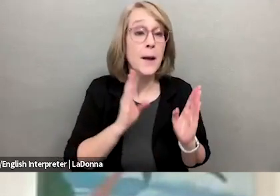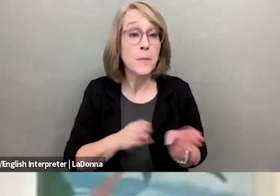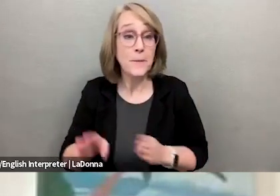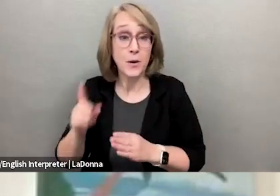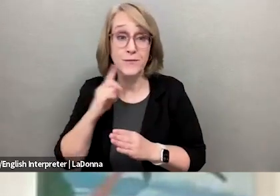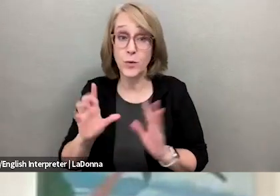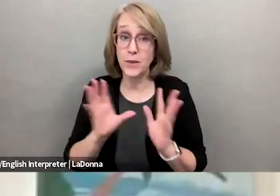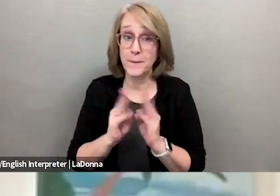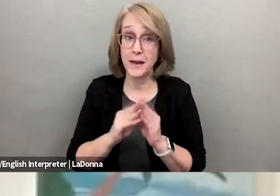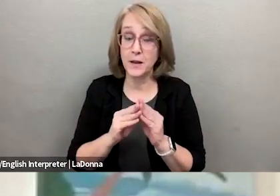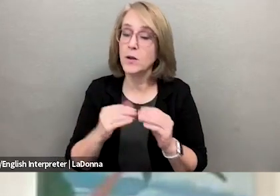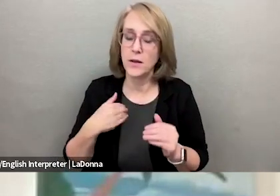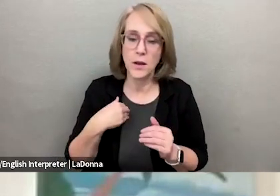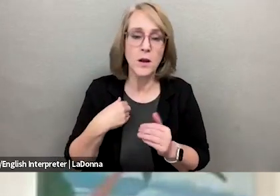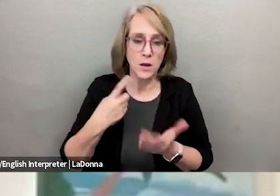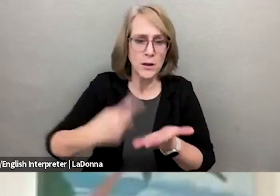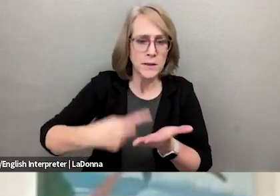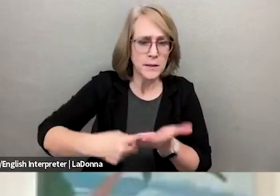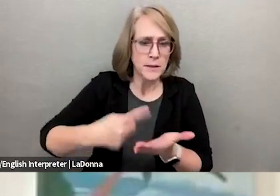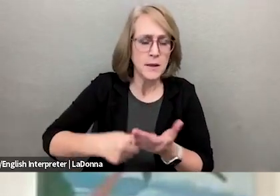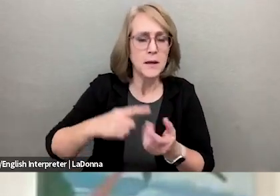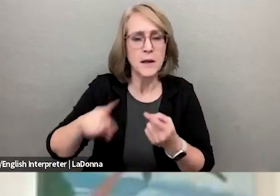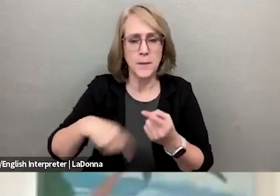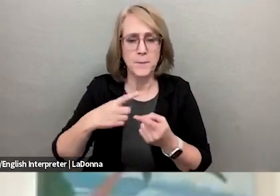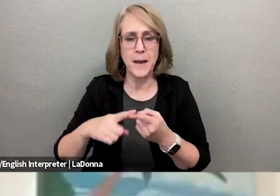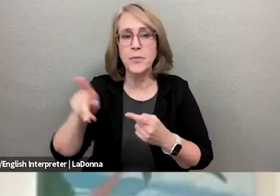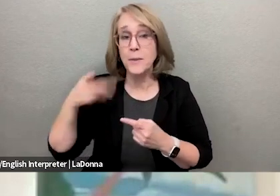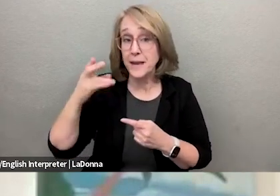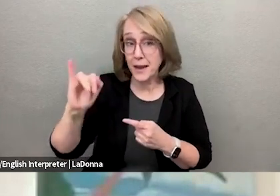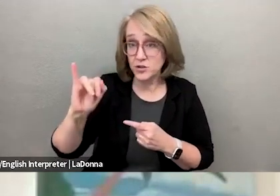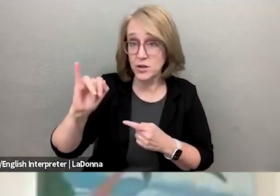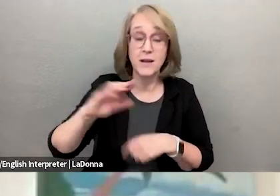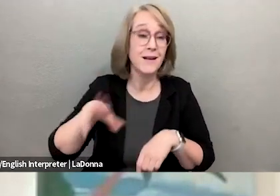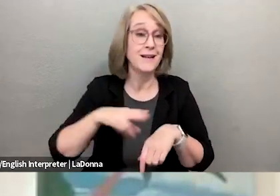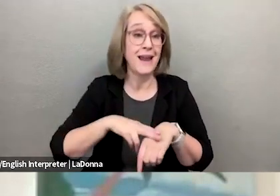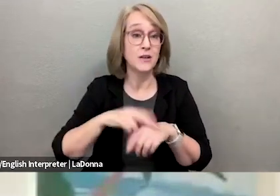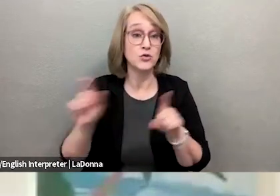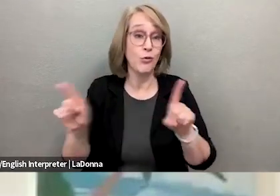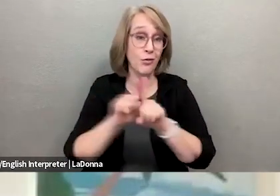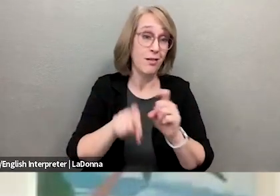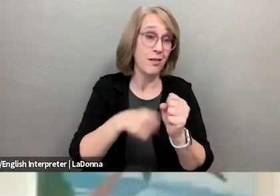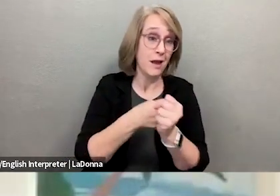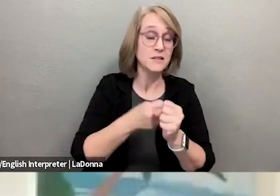wonderful issue brief, Together in Care, developed by PHI and the National Alliance for Caregiving,